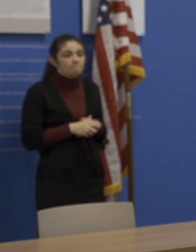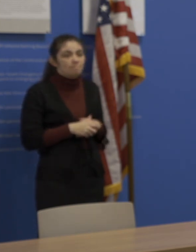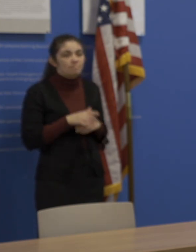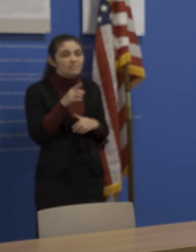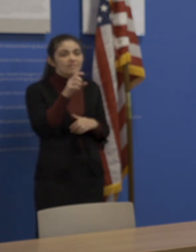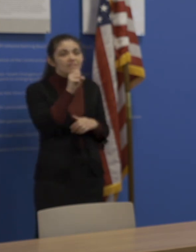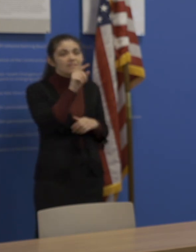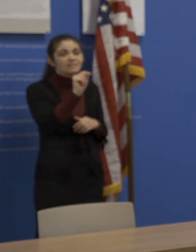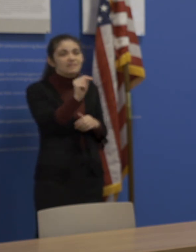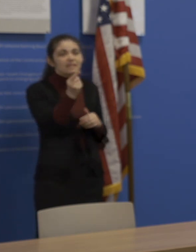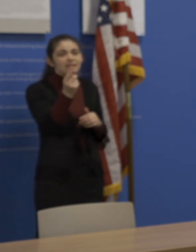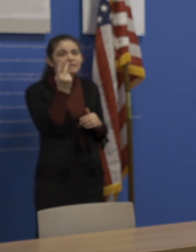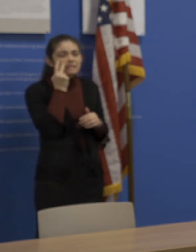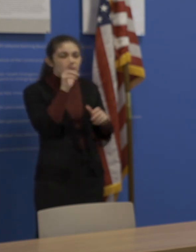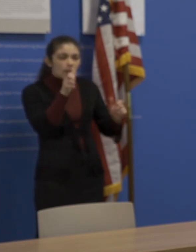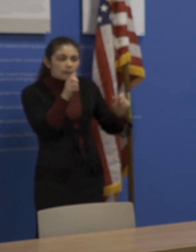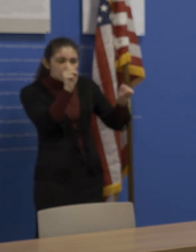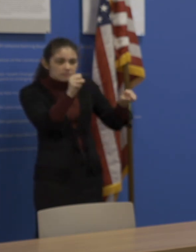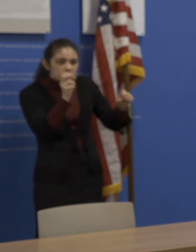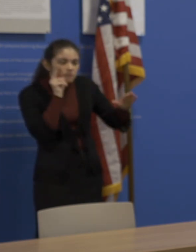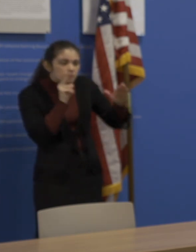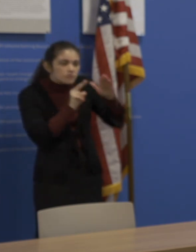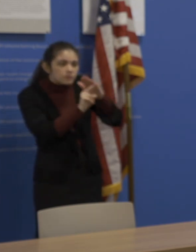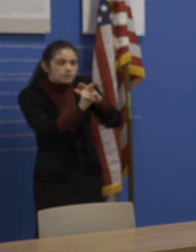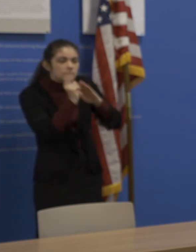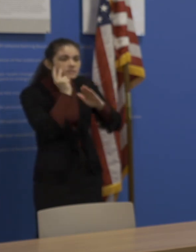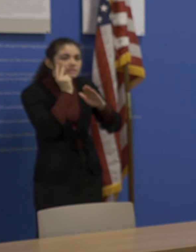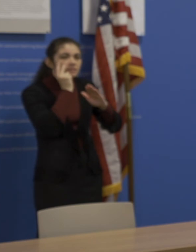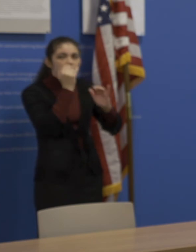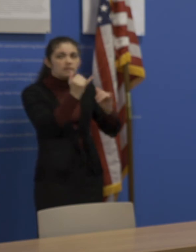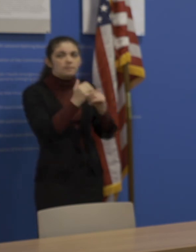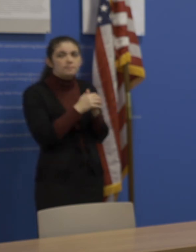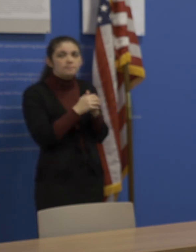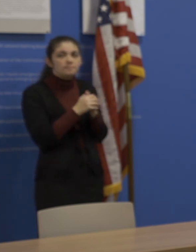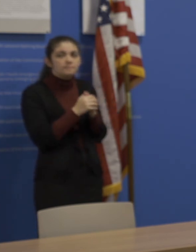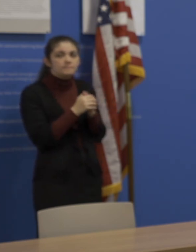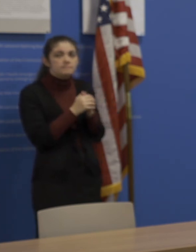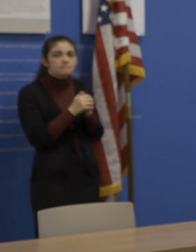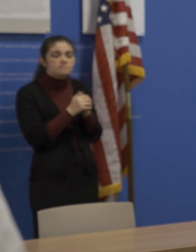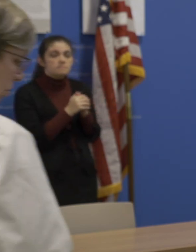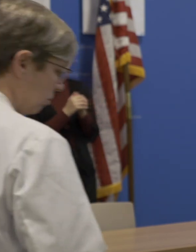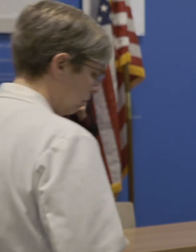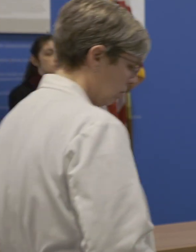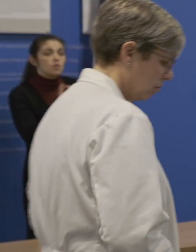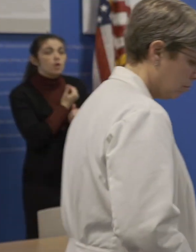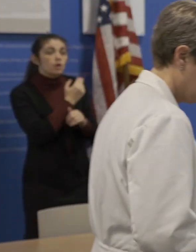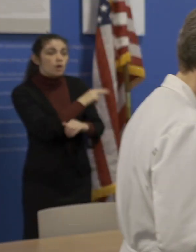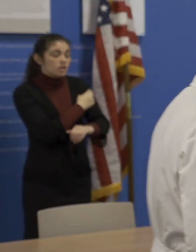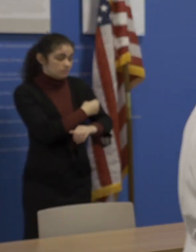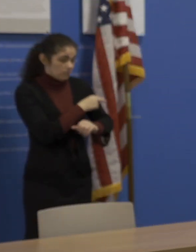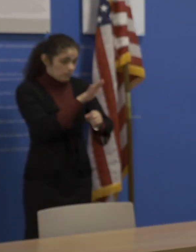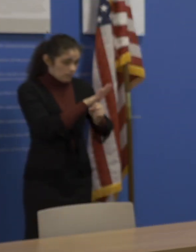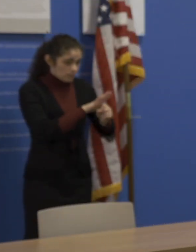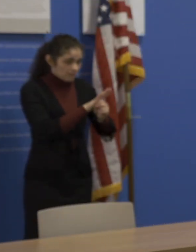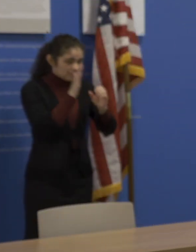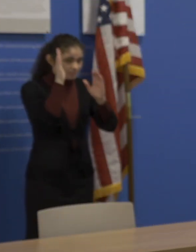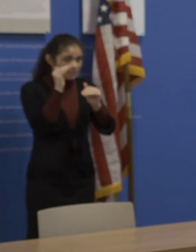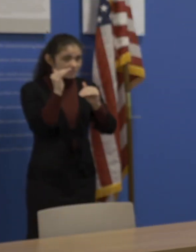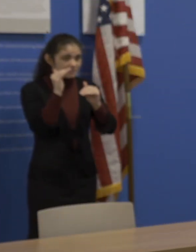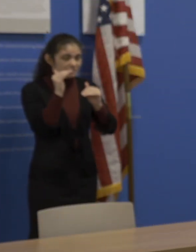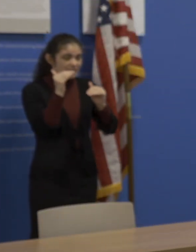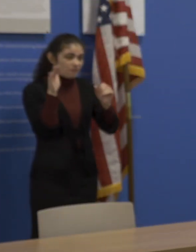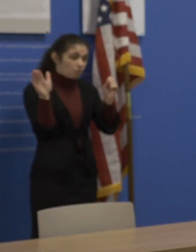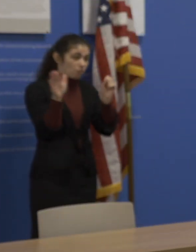Looking in the crystal ball, is there any way to know at this point, are hospitals here locally expected to